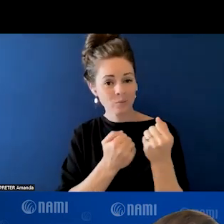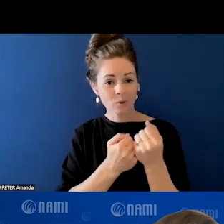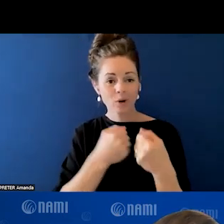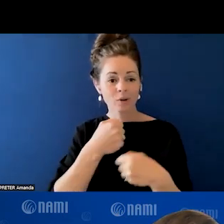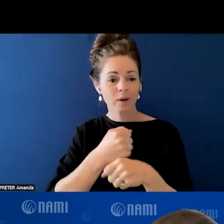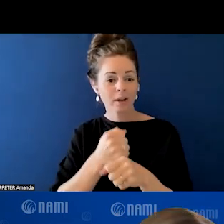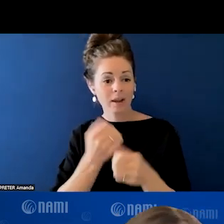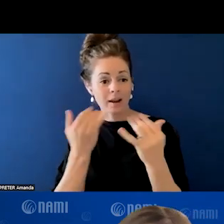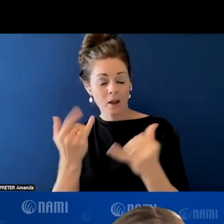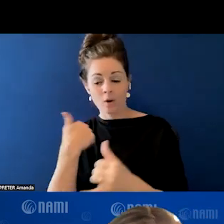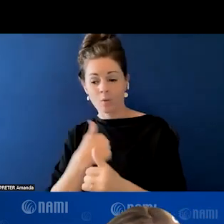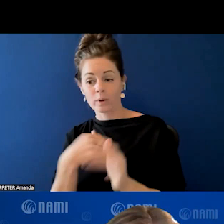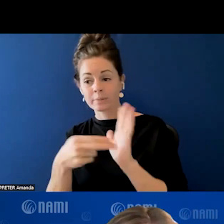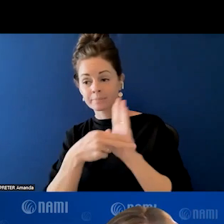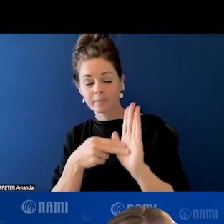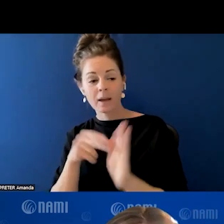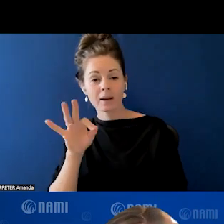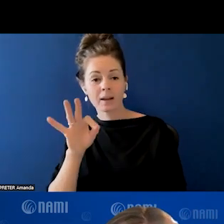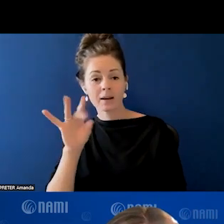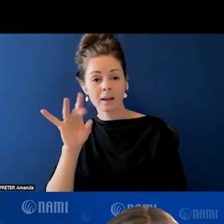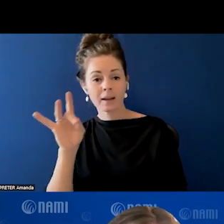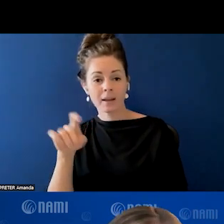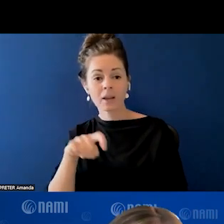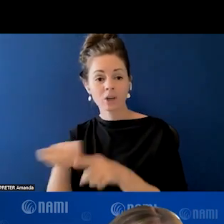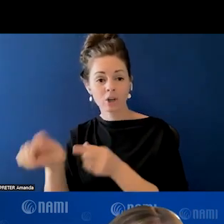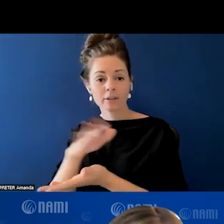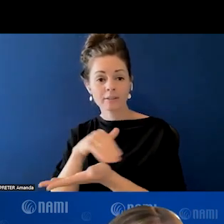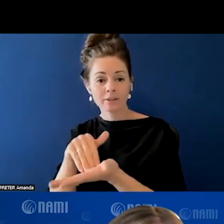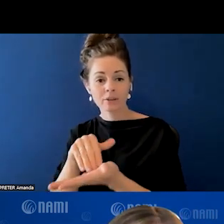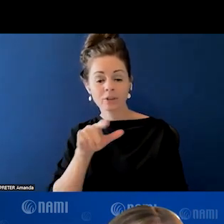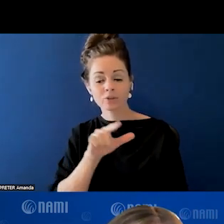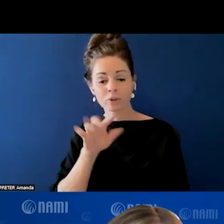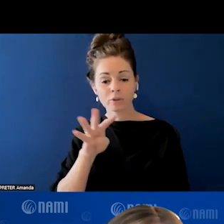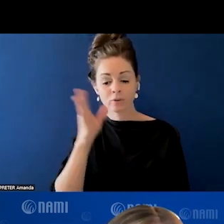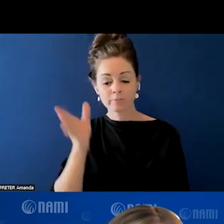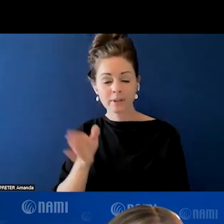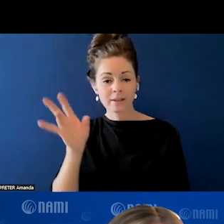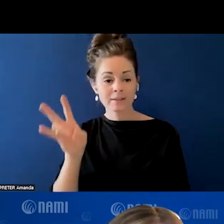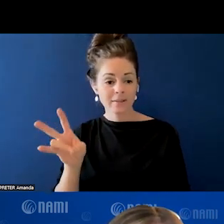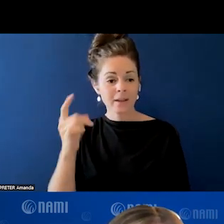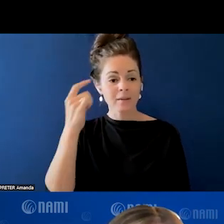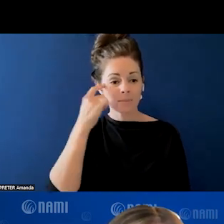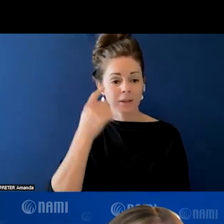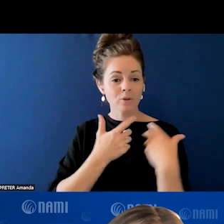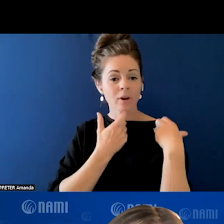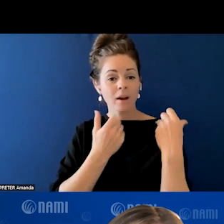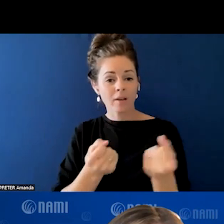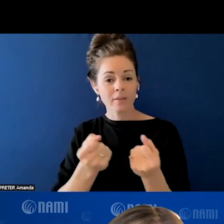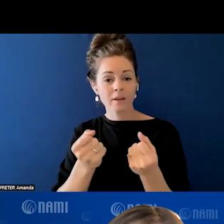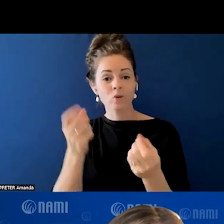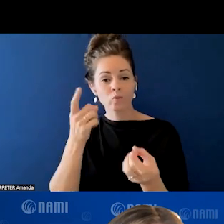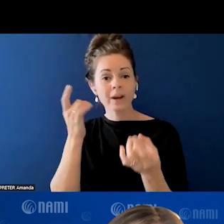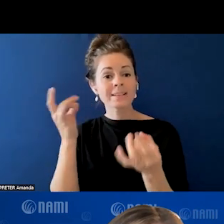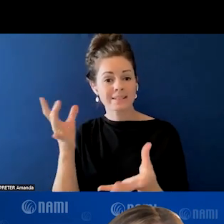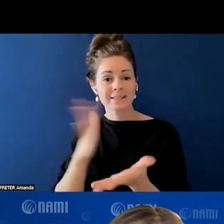now recognize as a 988 call center? So 24/7 mental health, alcohol and drug suicide crisis centers that can respond effectively